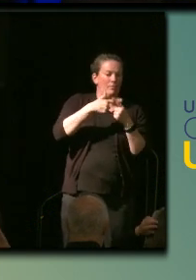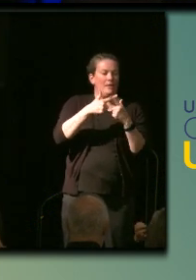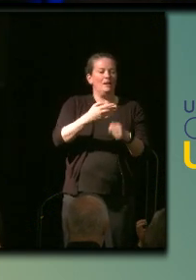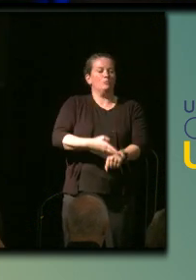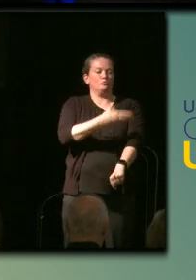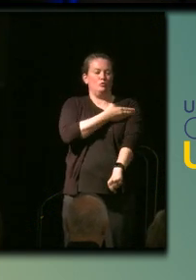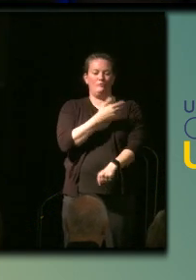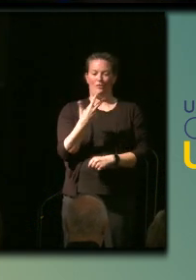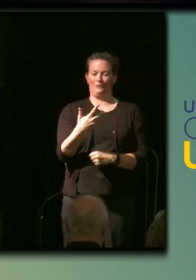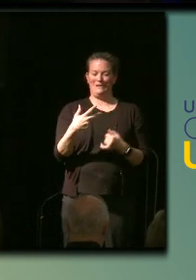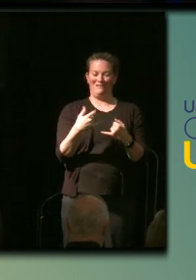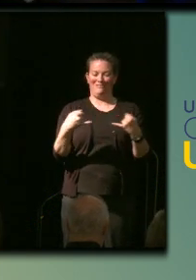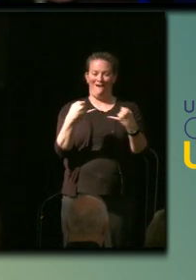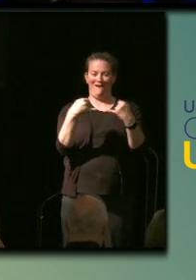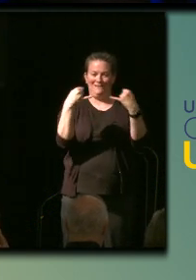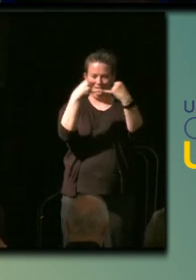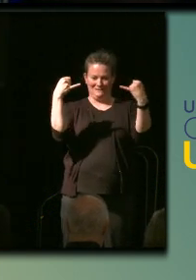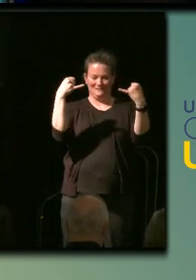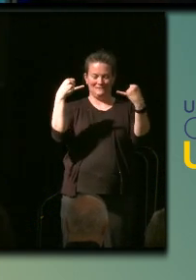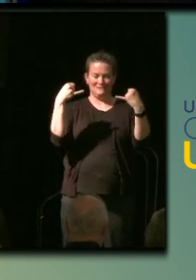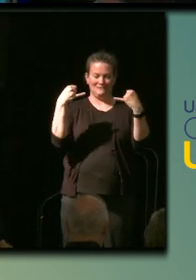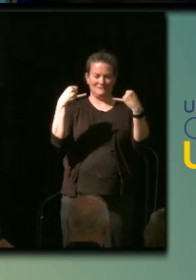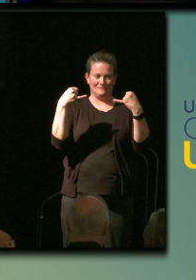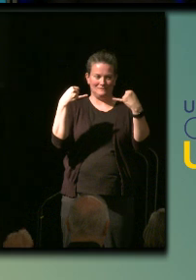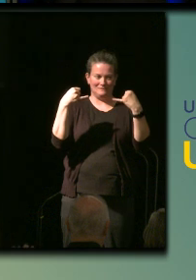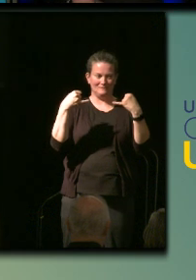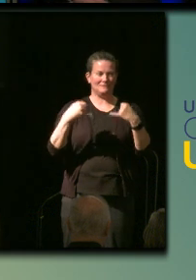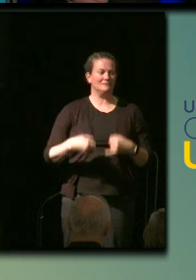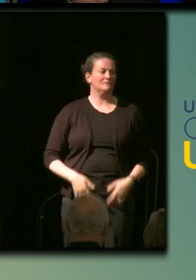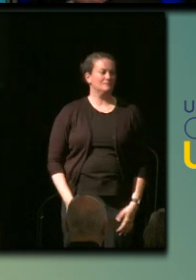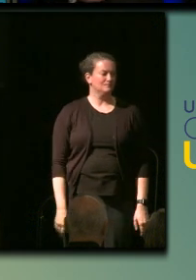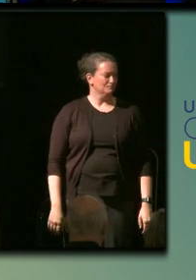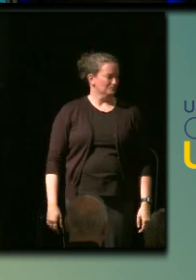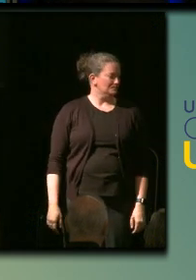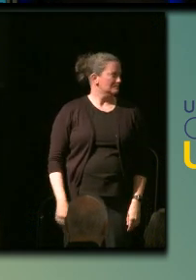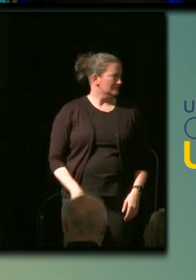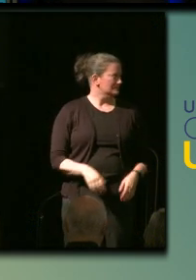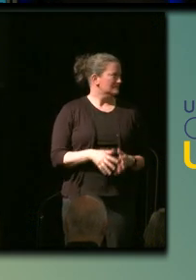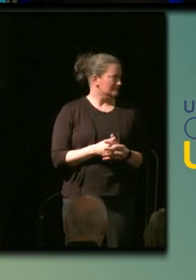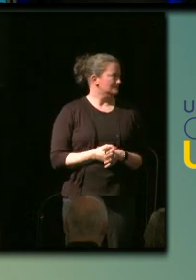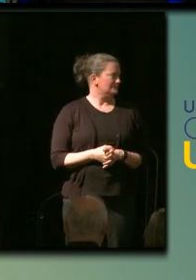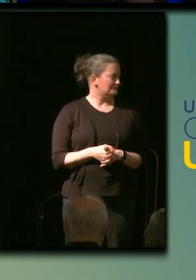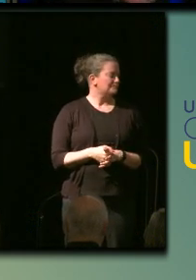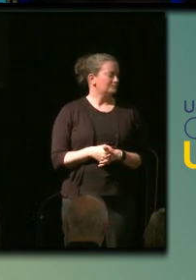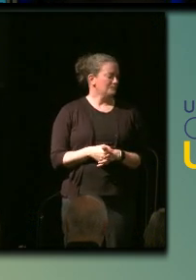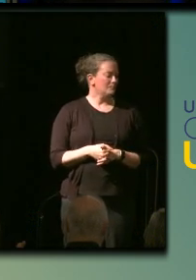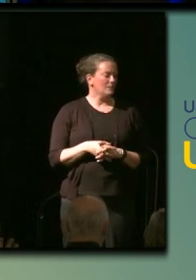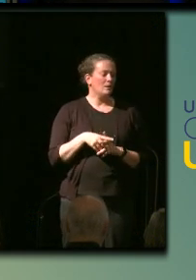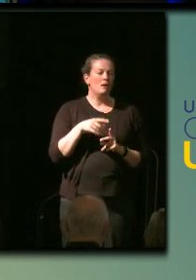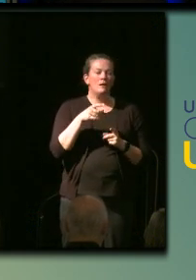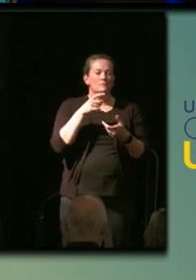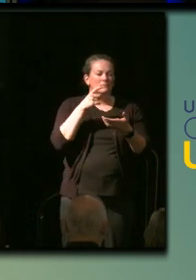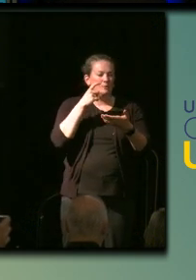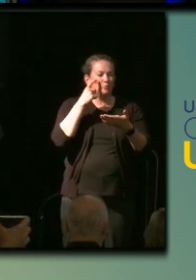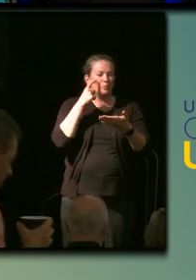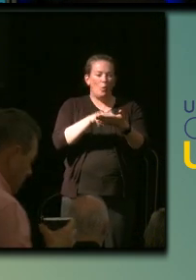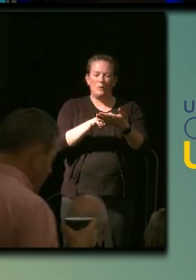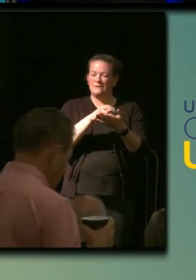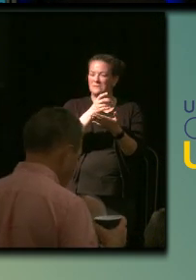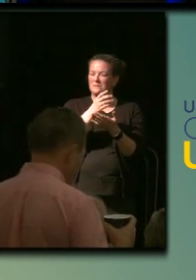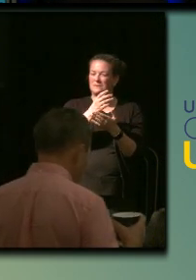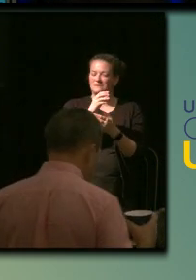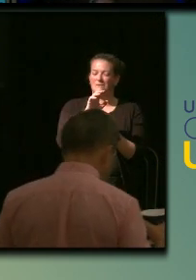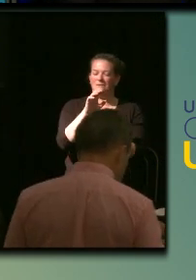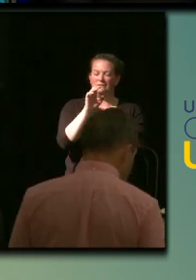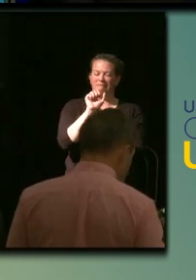patients gained more than 3 lines on the eye chart in the per protocol population. Now, you also see a sham effect in there that I'm going to talk about. That's